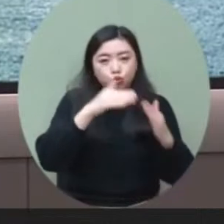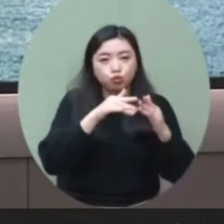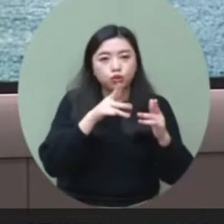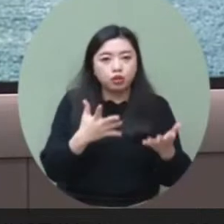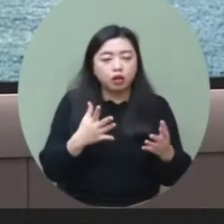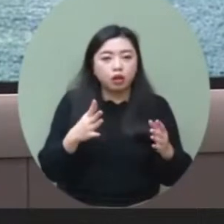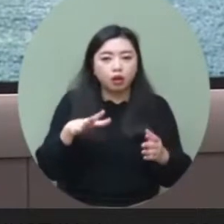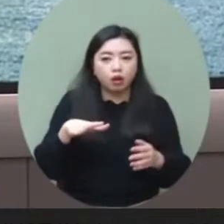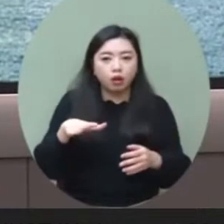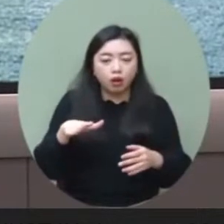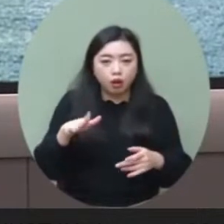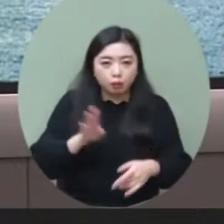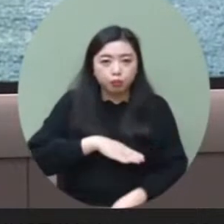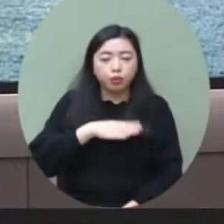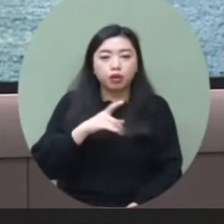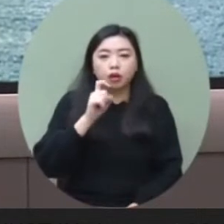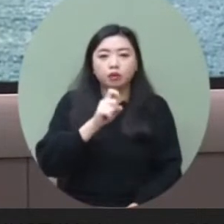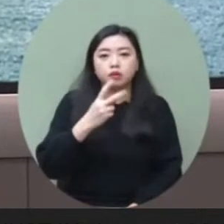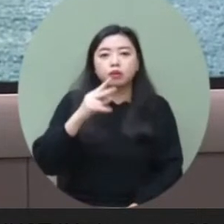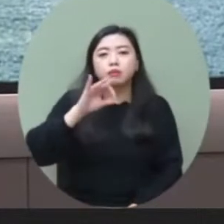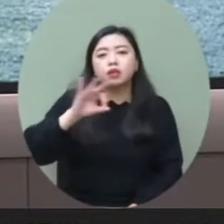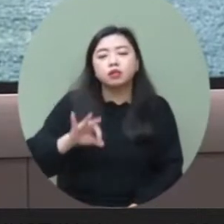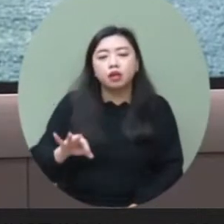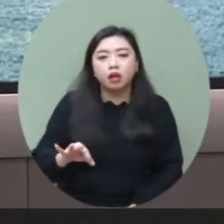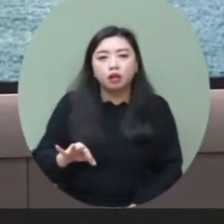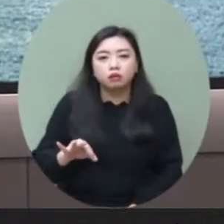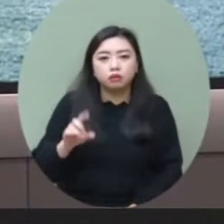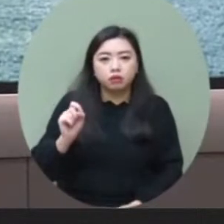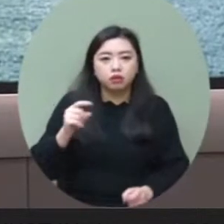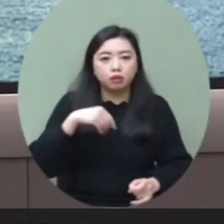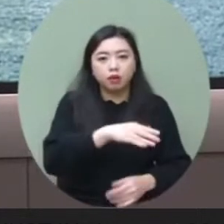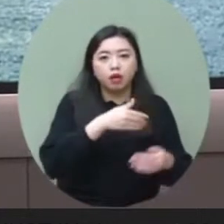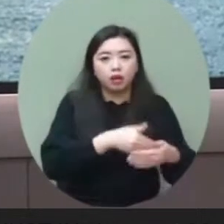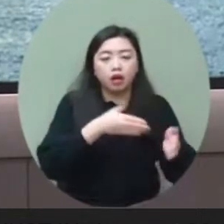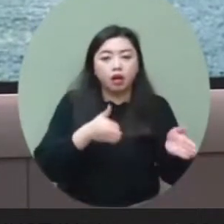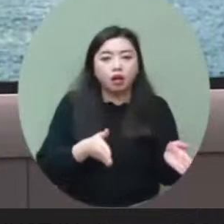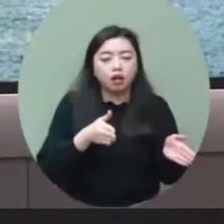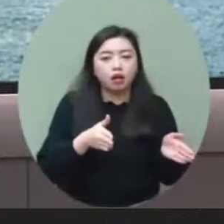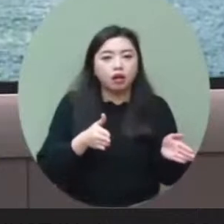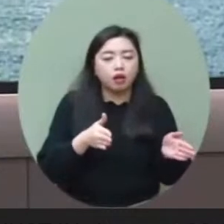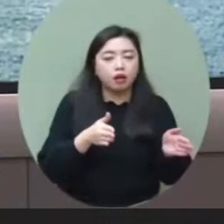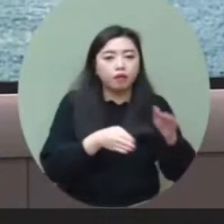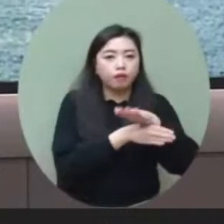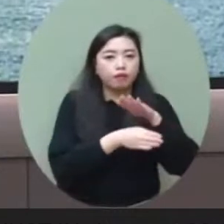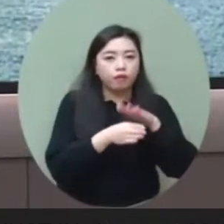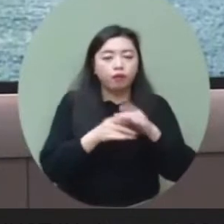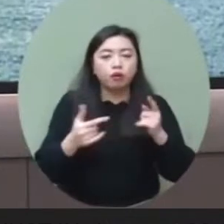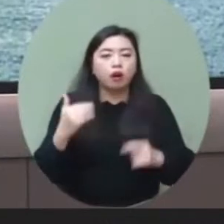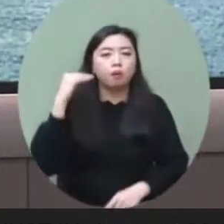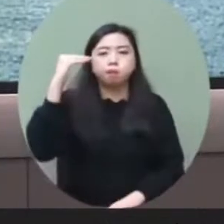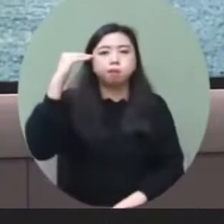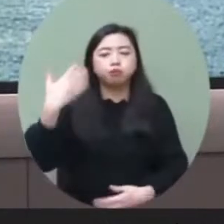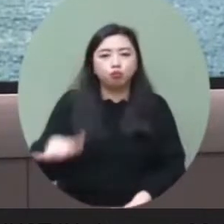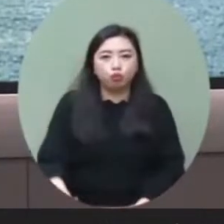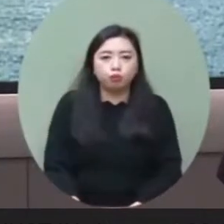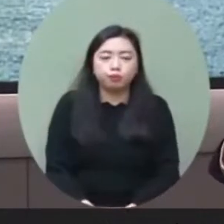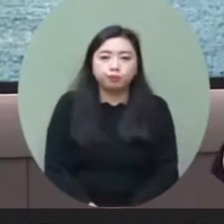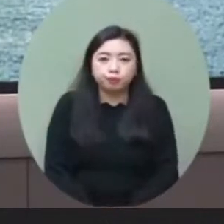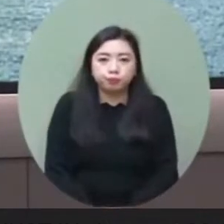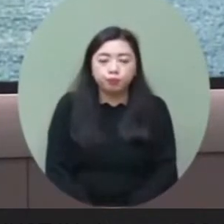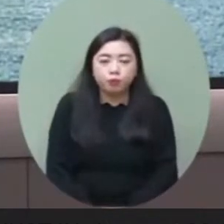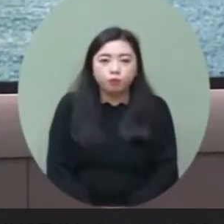And the utilization of negative pressure beds in public hospitals is 92%. And this is